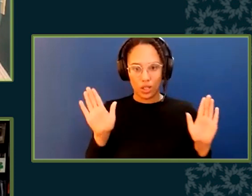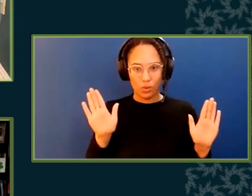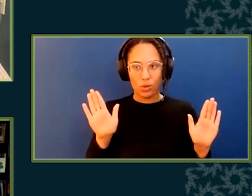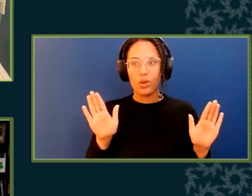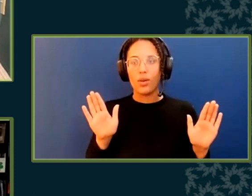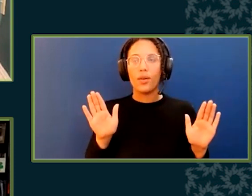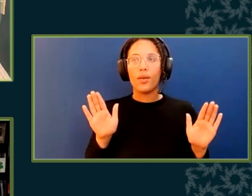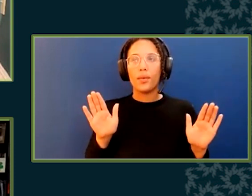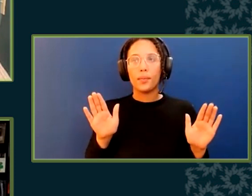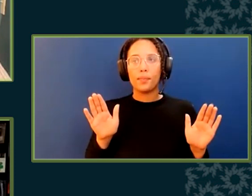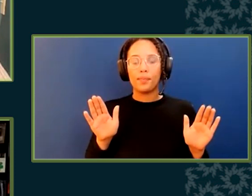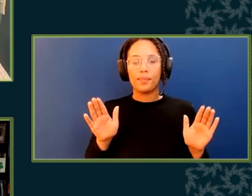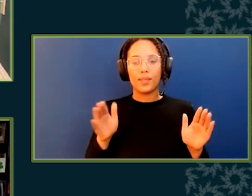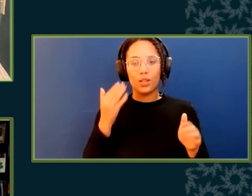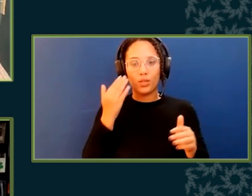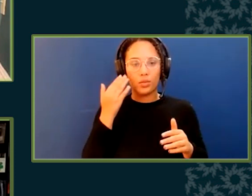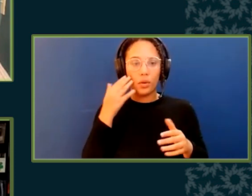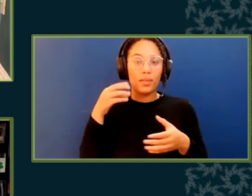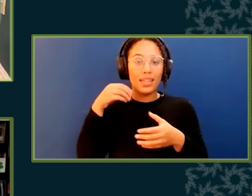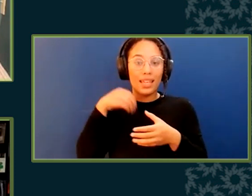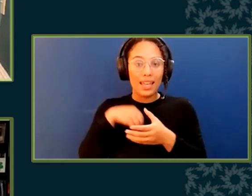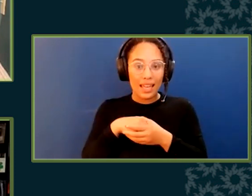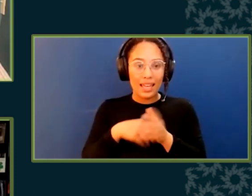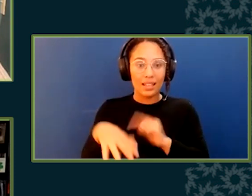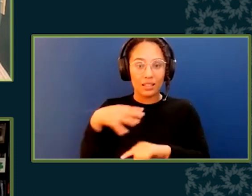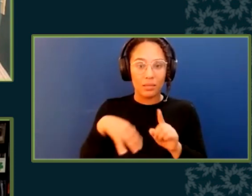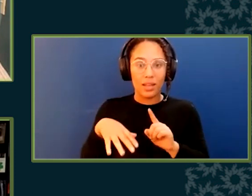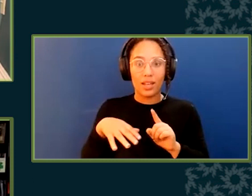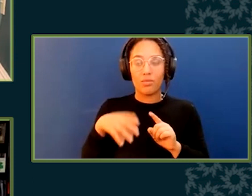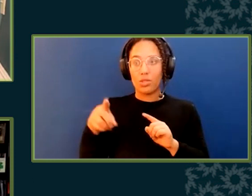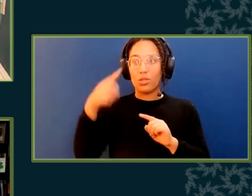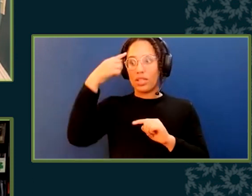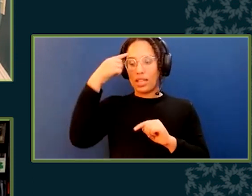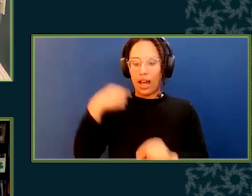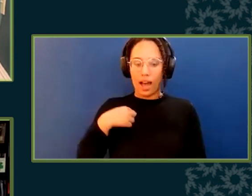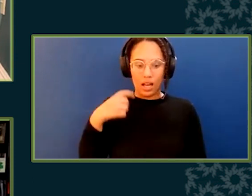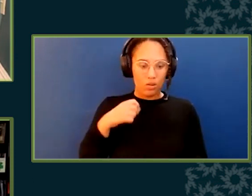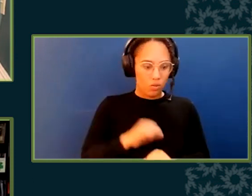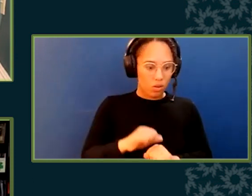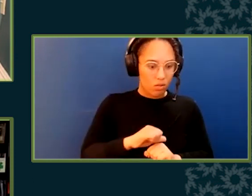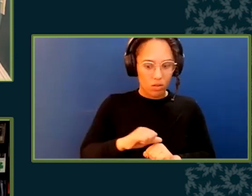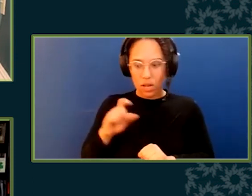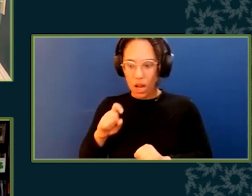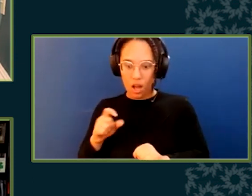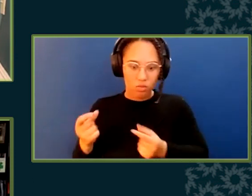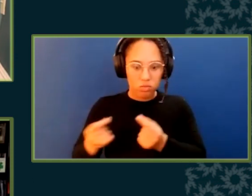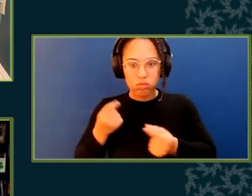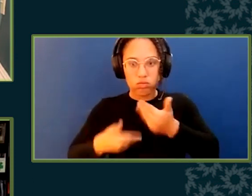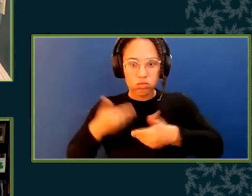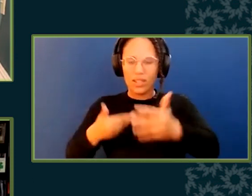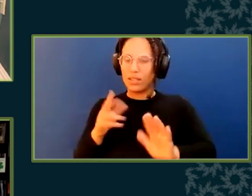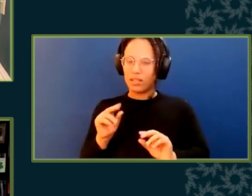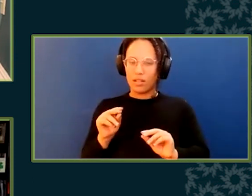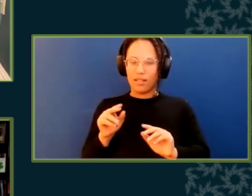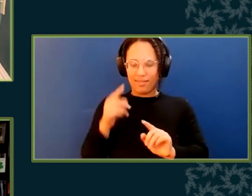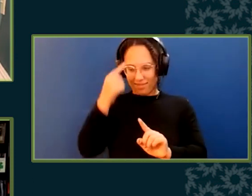to be in a space where the approach is you have to work, you have to hustle, like that's the only way you succeed in